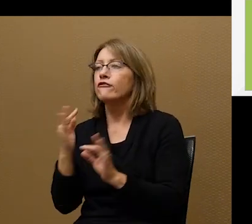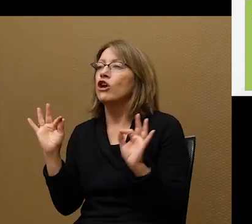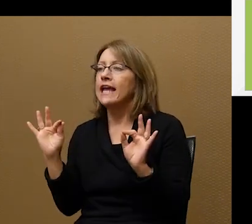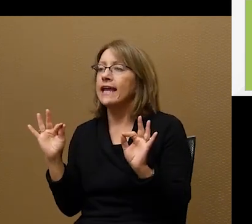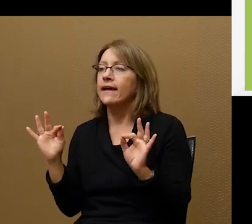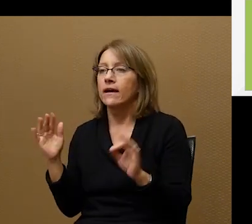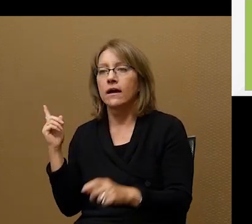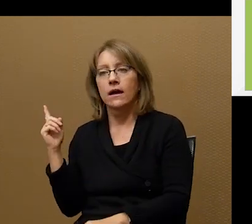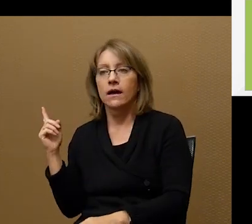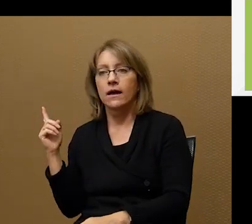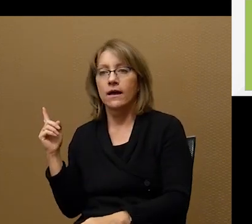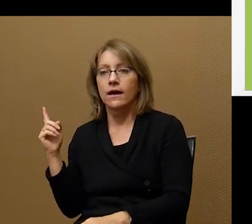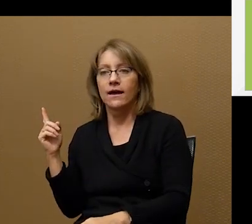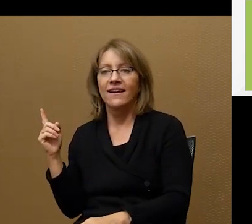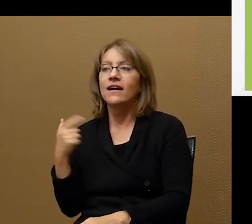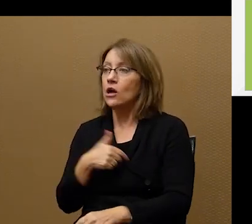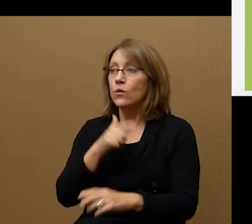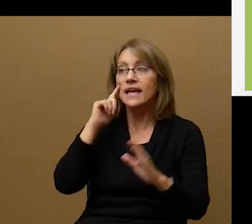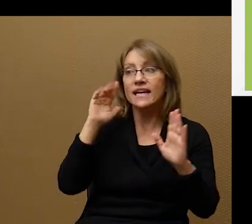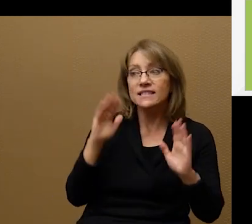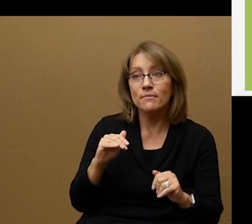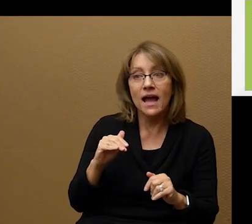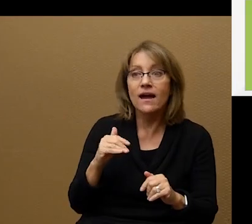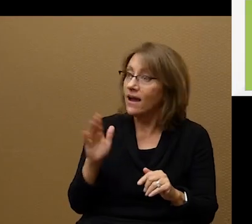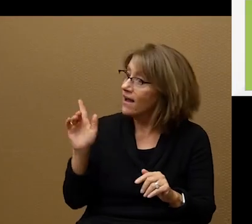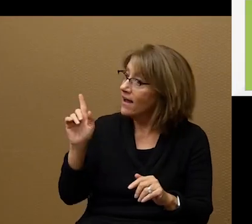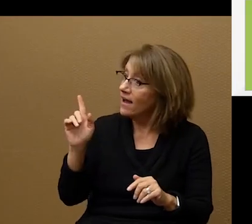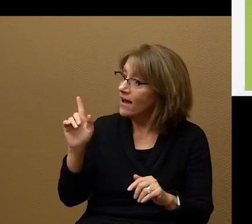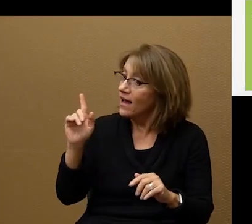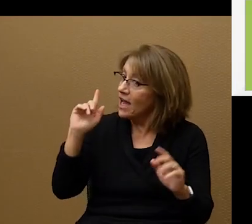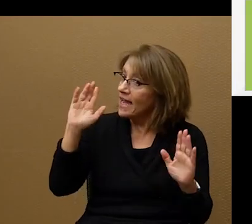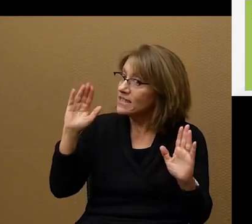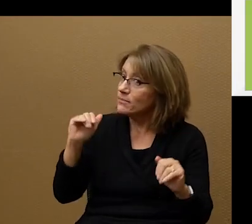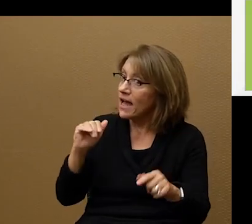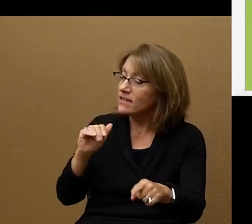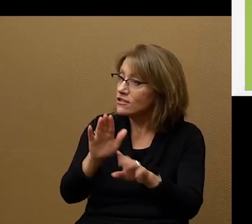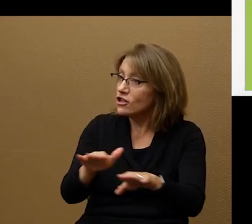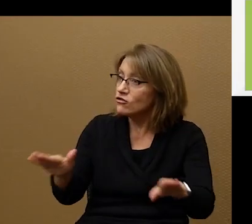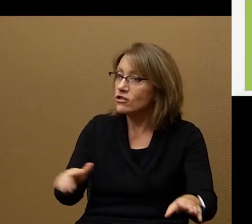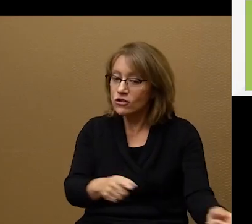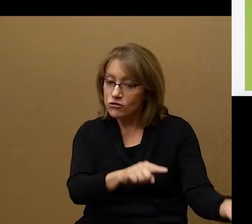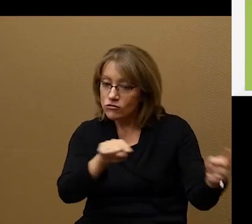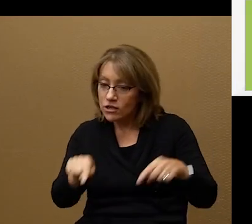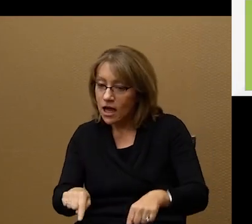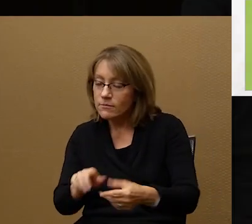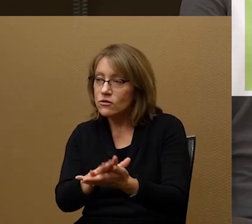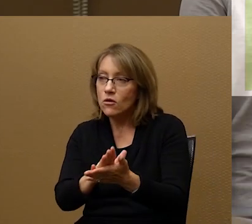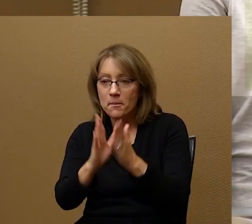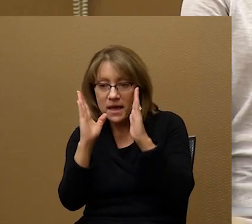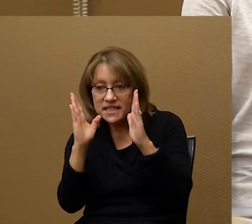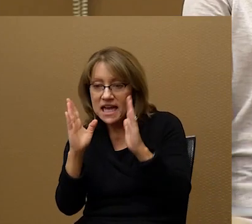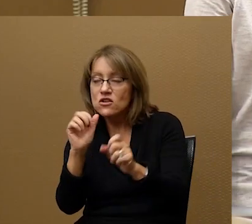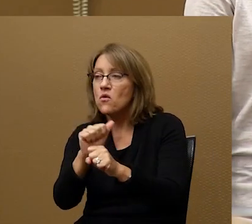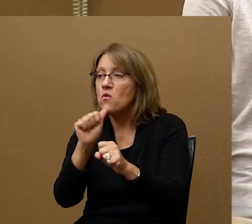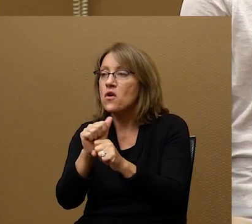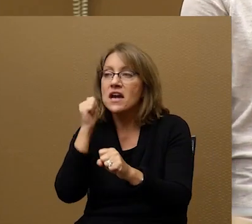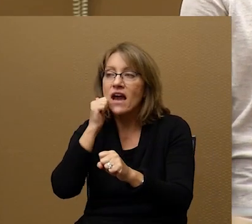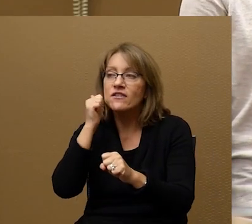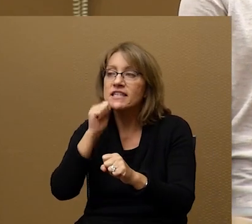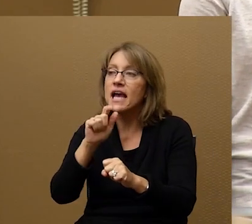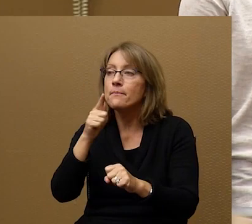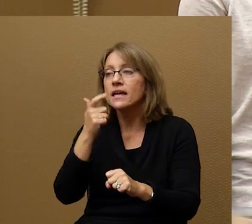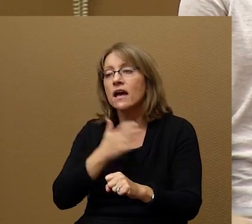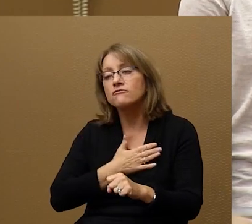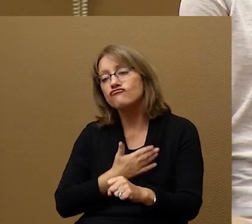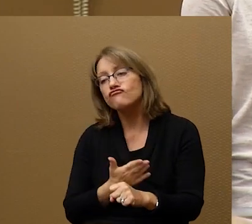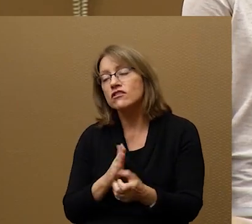Right. But we expect our children to come to school and pay attention and work every day out of the goodness